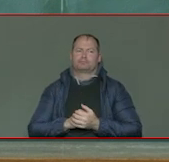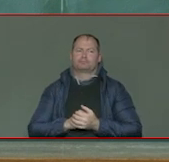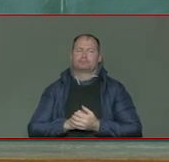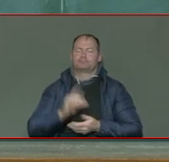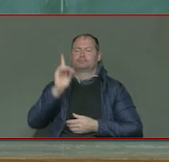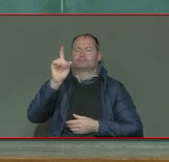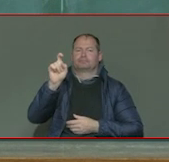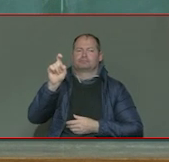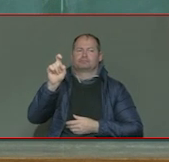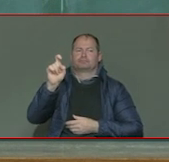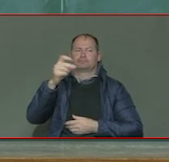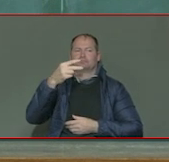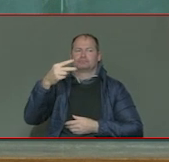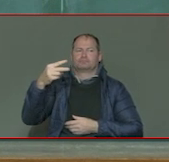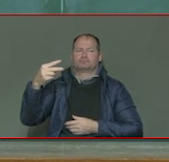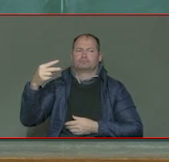to